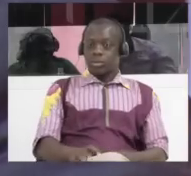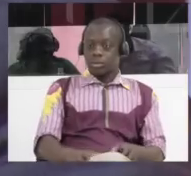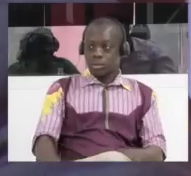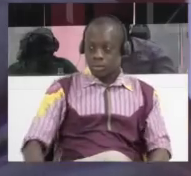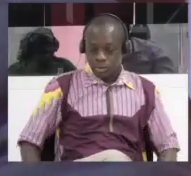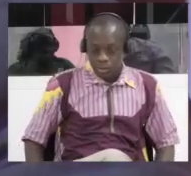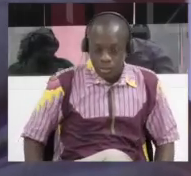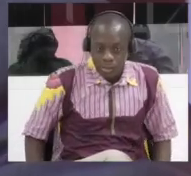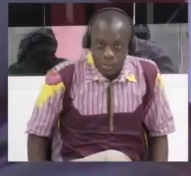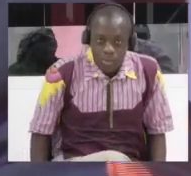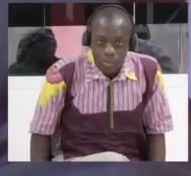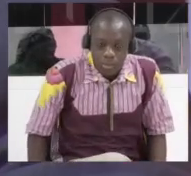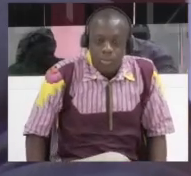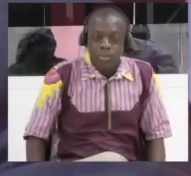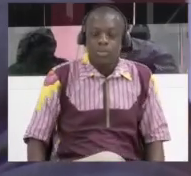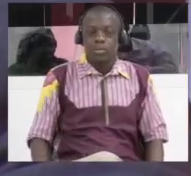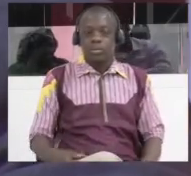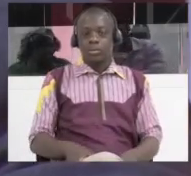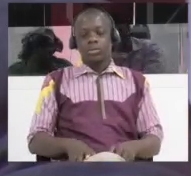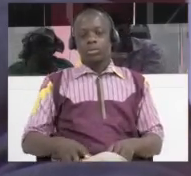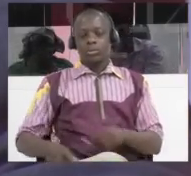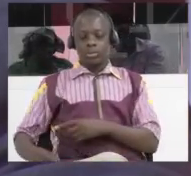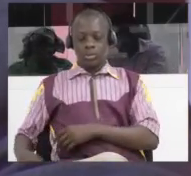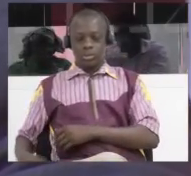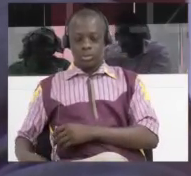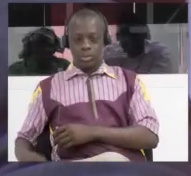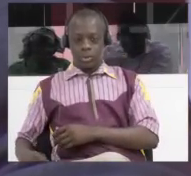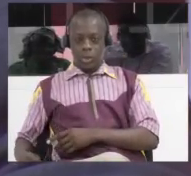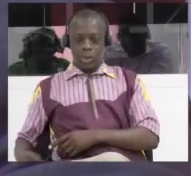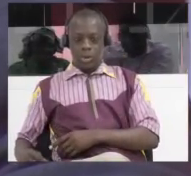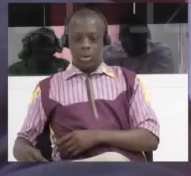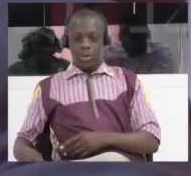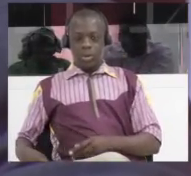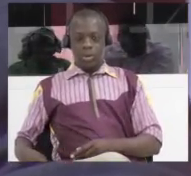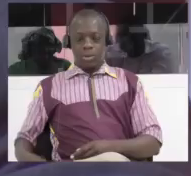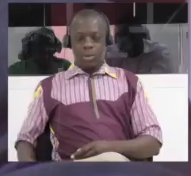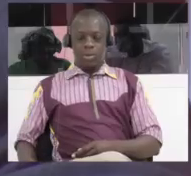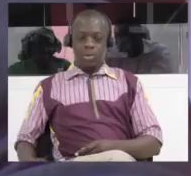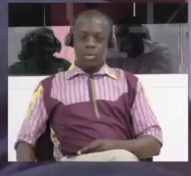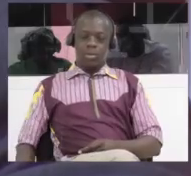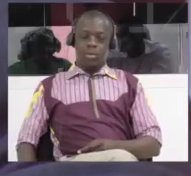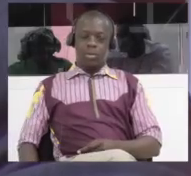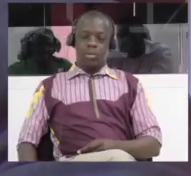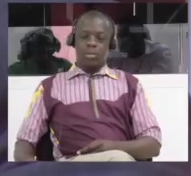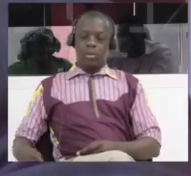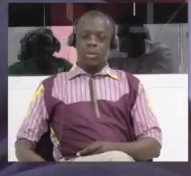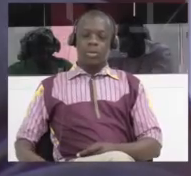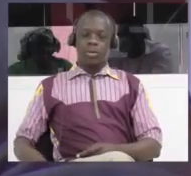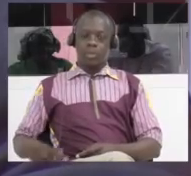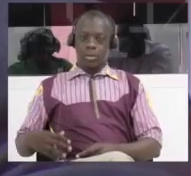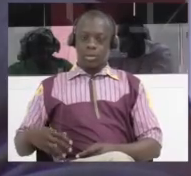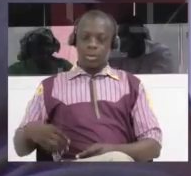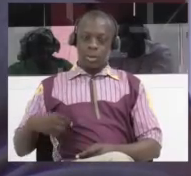What would you say was the view of the junior officers regarding